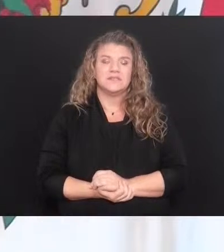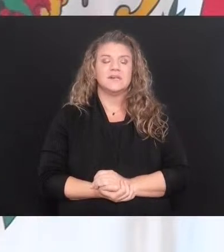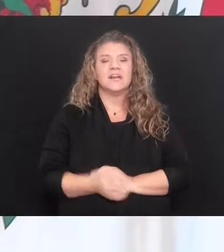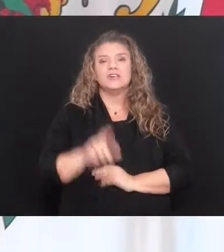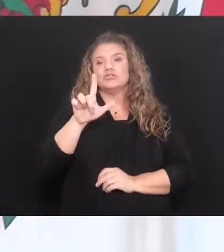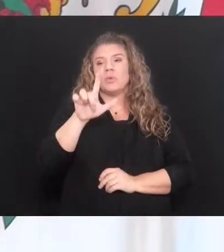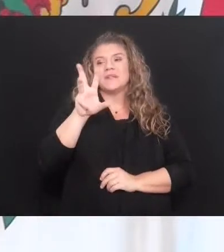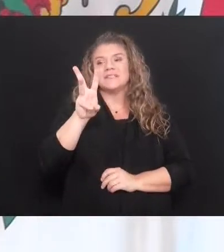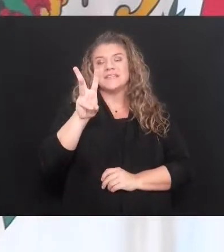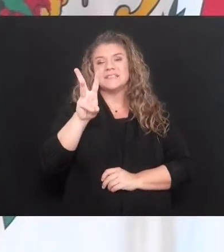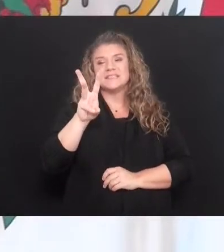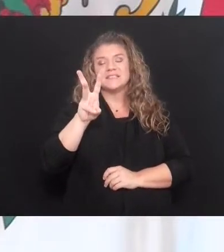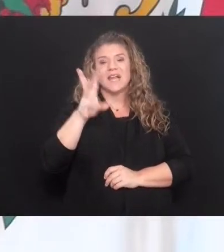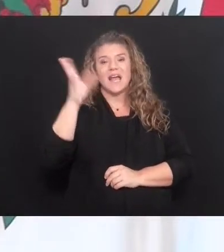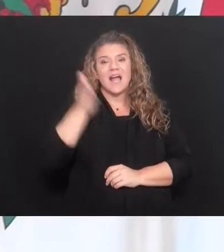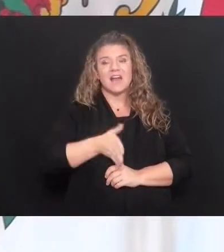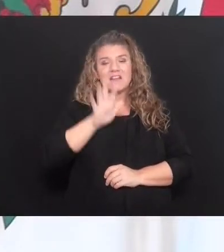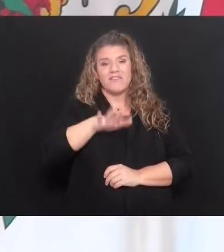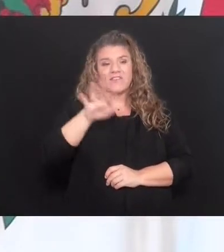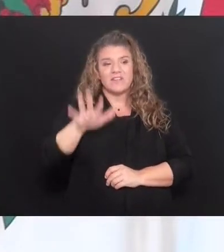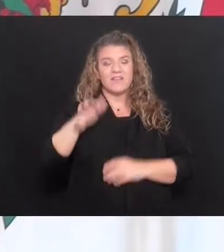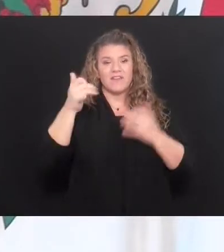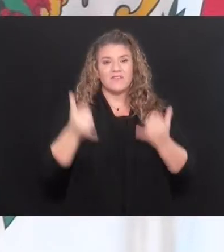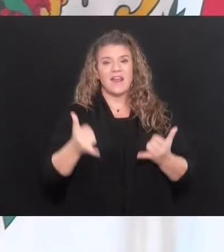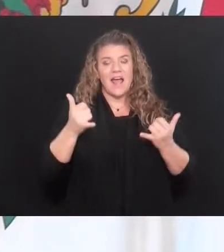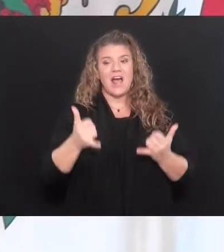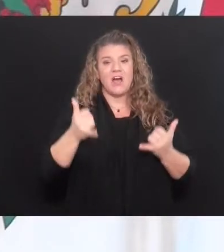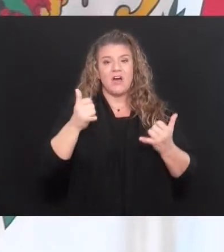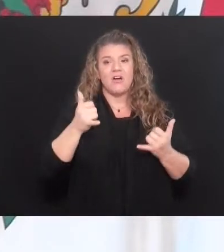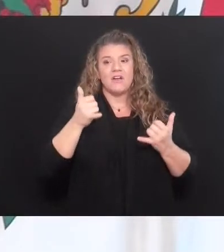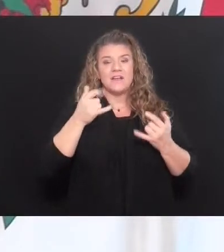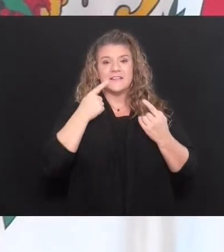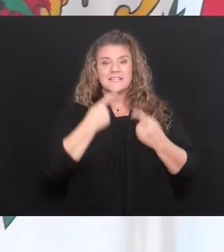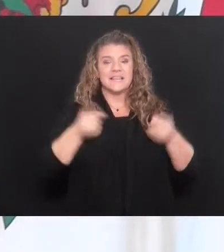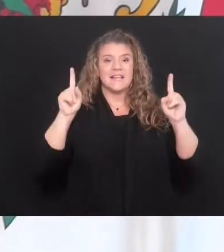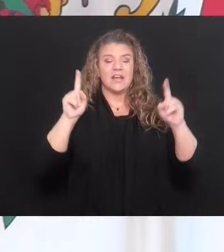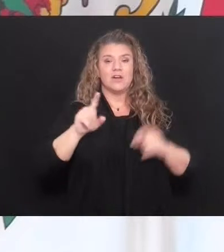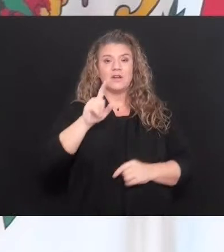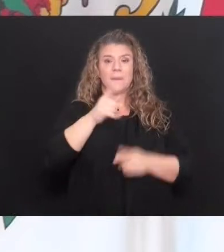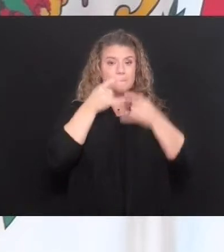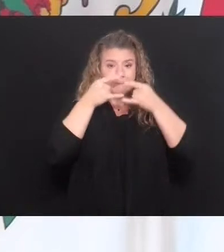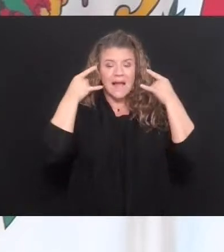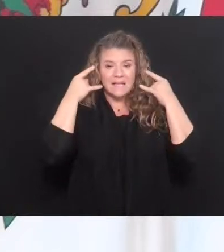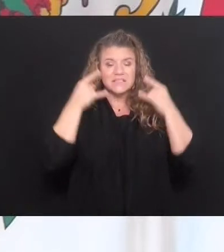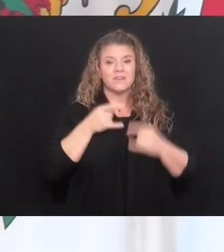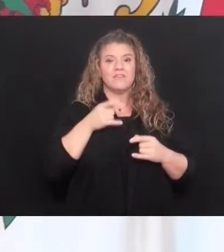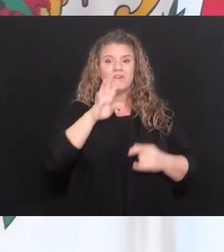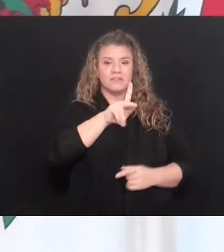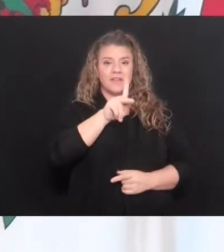26 of our 55 counties have now declared masks for K through 12.